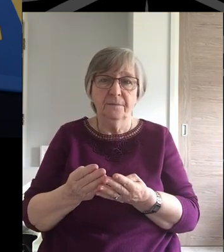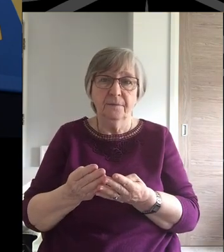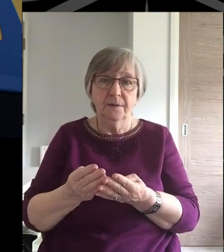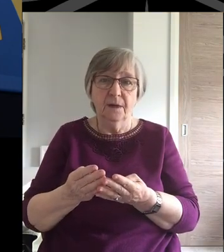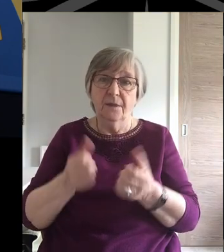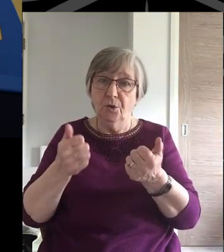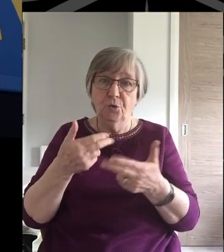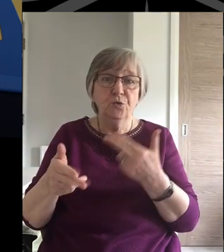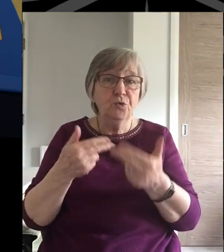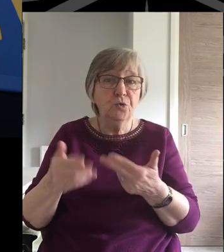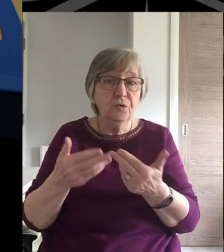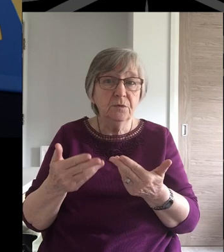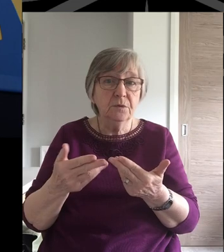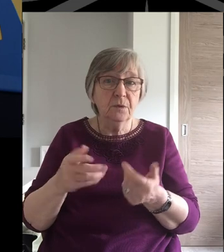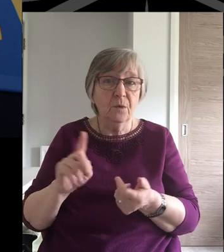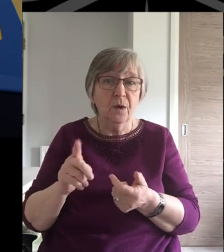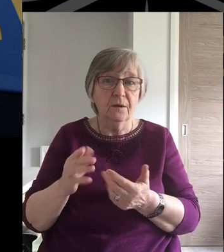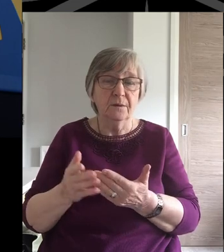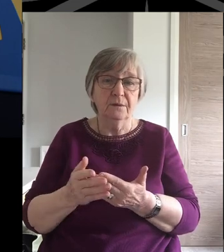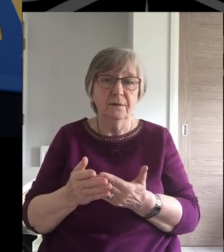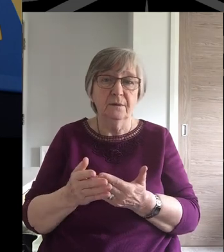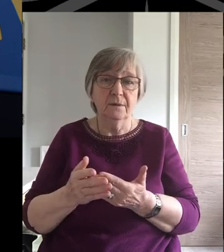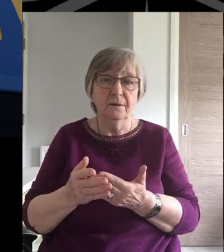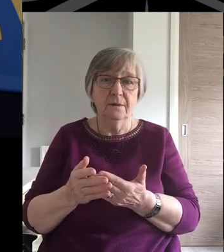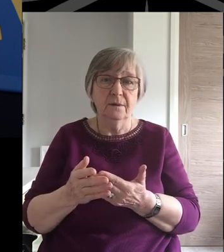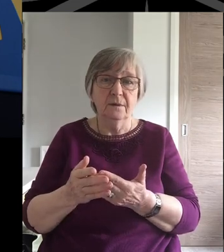And hey, the good news is,